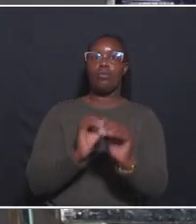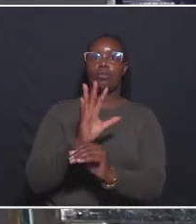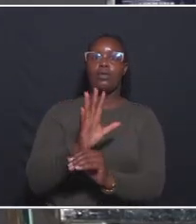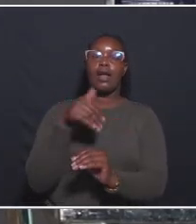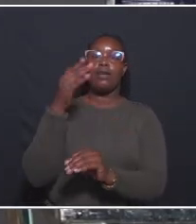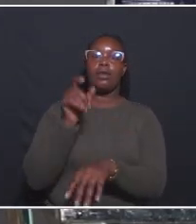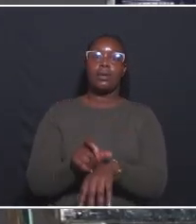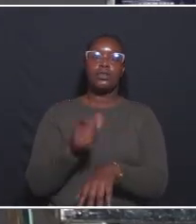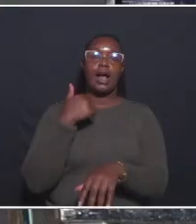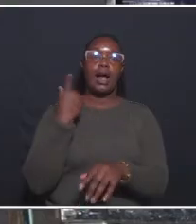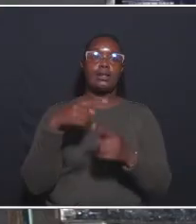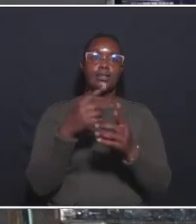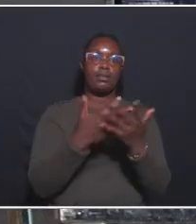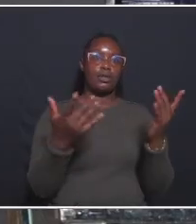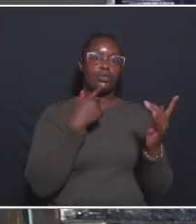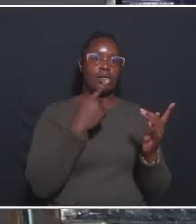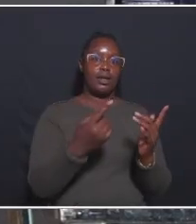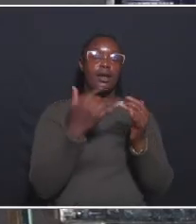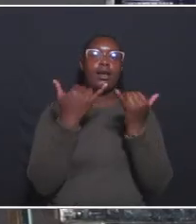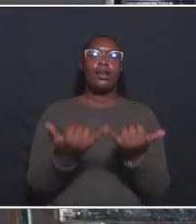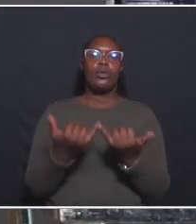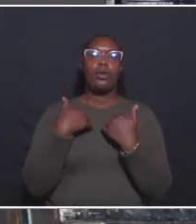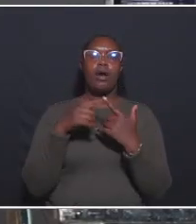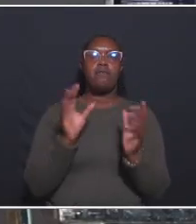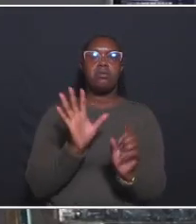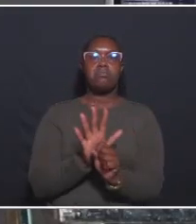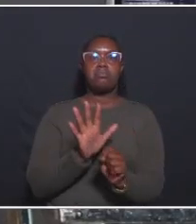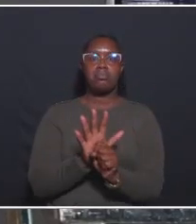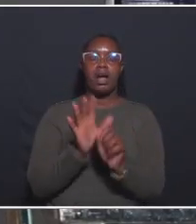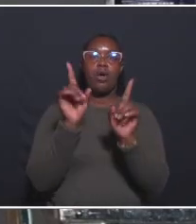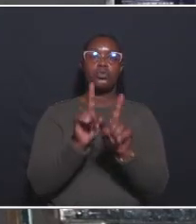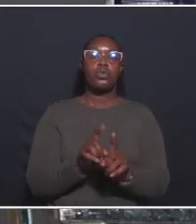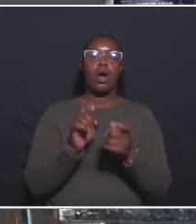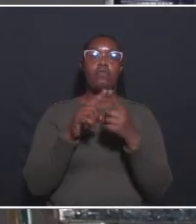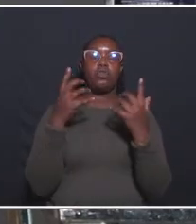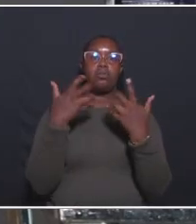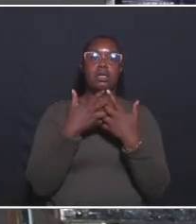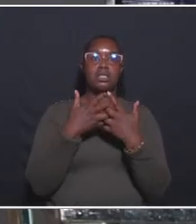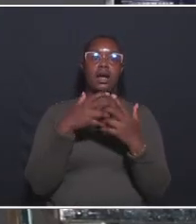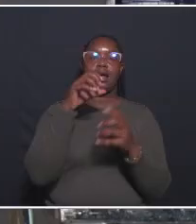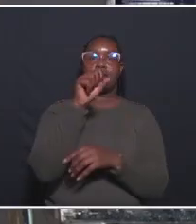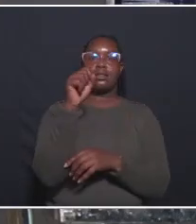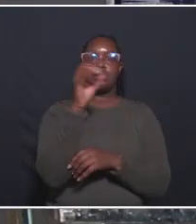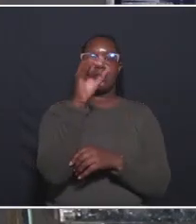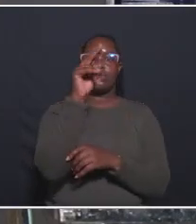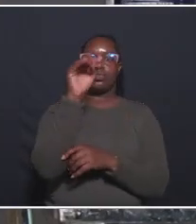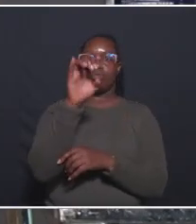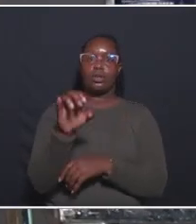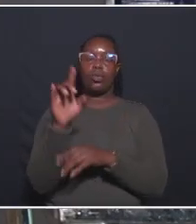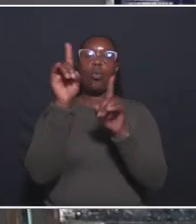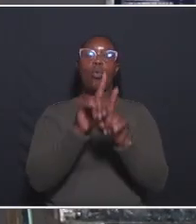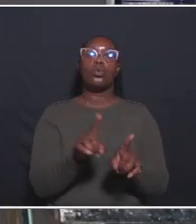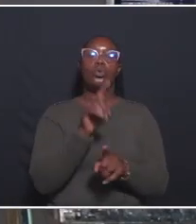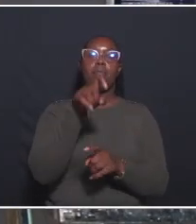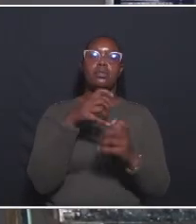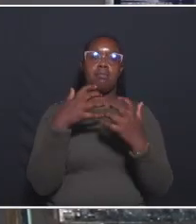two. And now you have to match the pacing, you have to match the plot lines, you have to make sure everything is